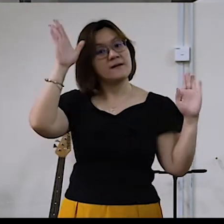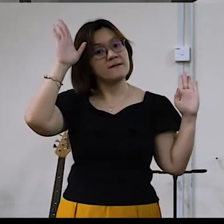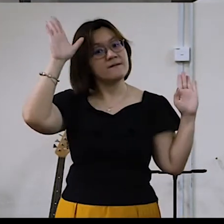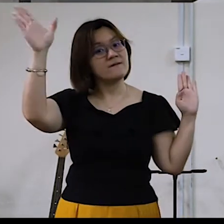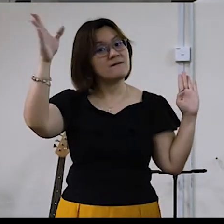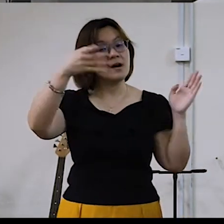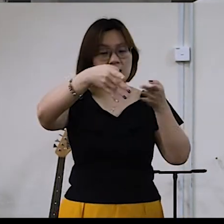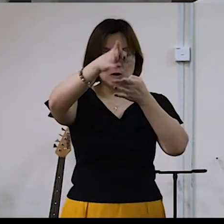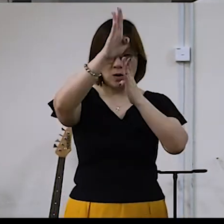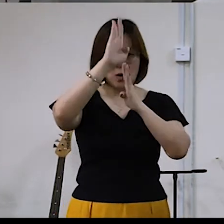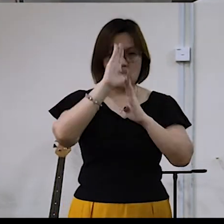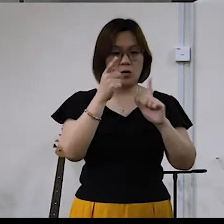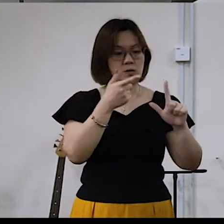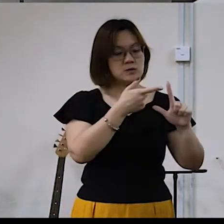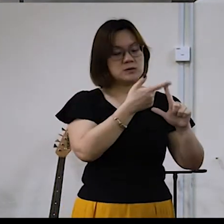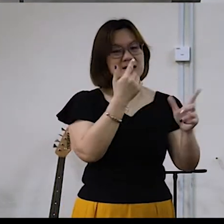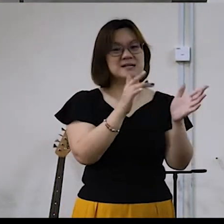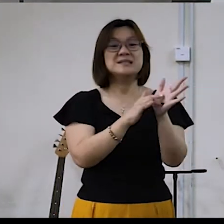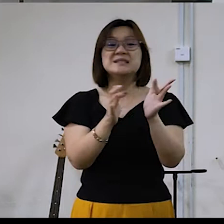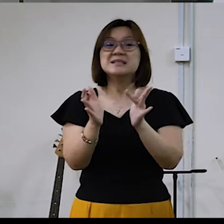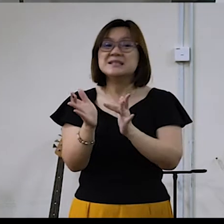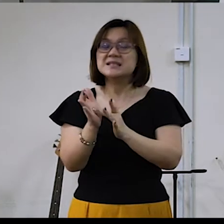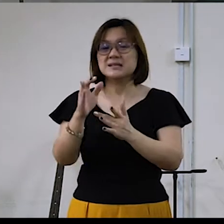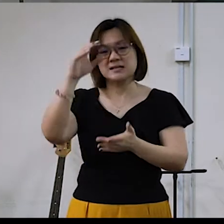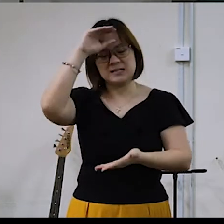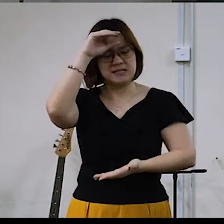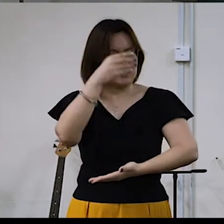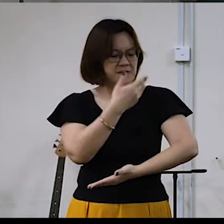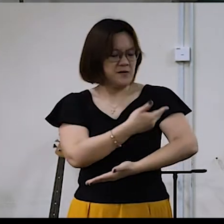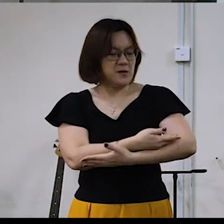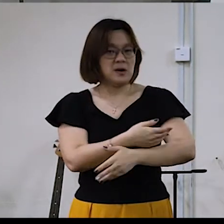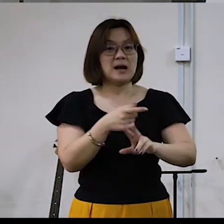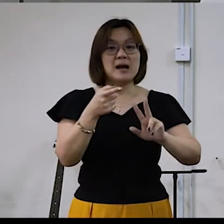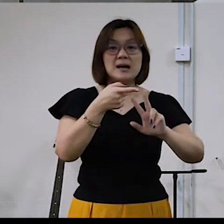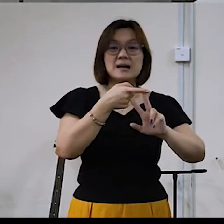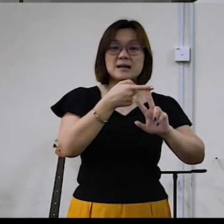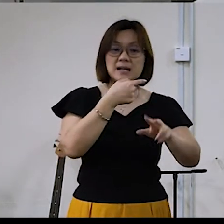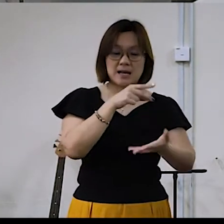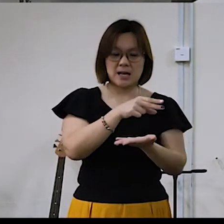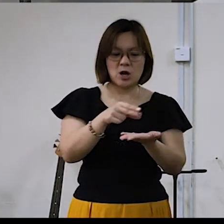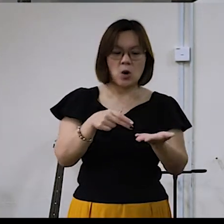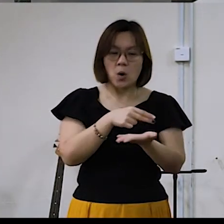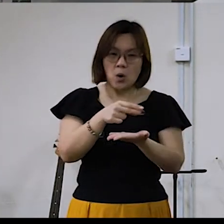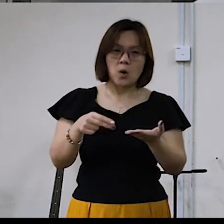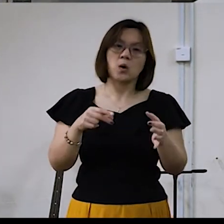So the one who's on this earth is not Jesus. It